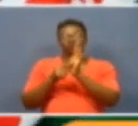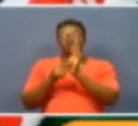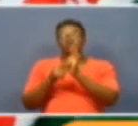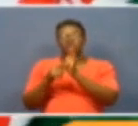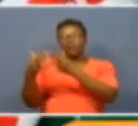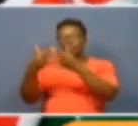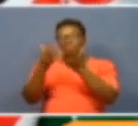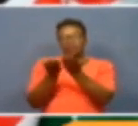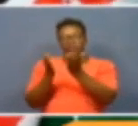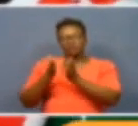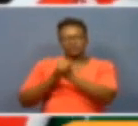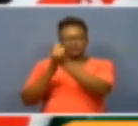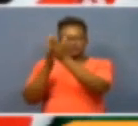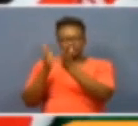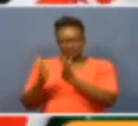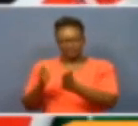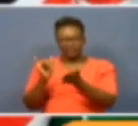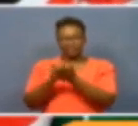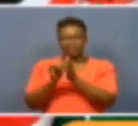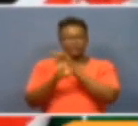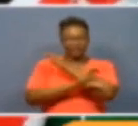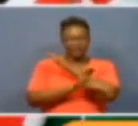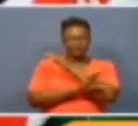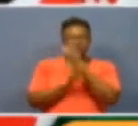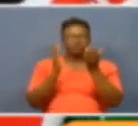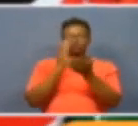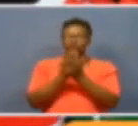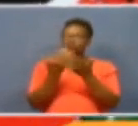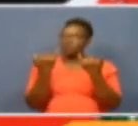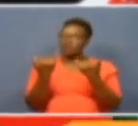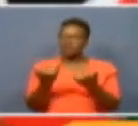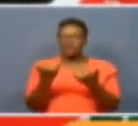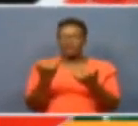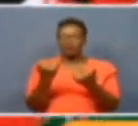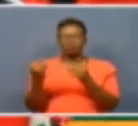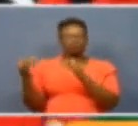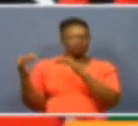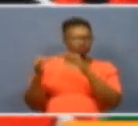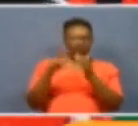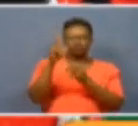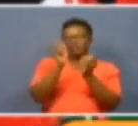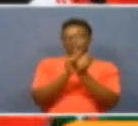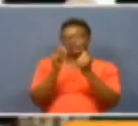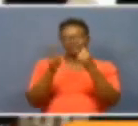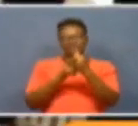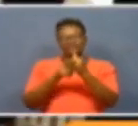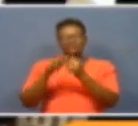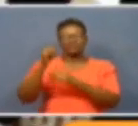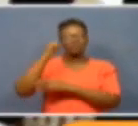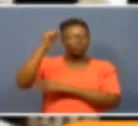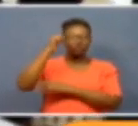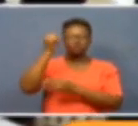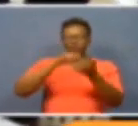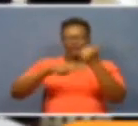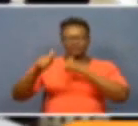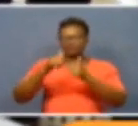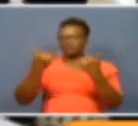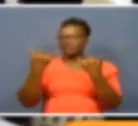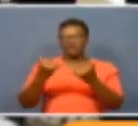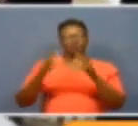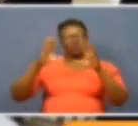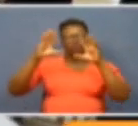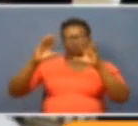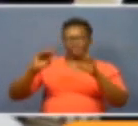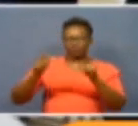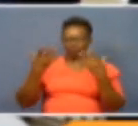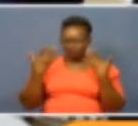that the country had since come out of the echoes of the 2017 political activities. Some of the deals